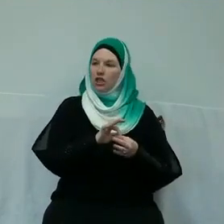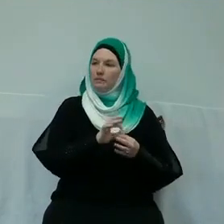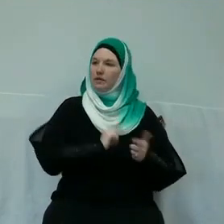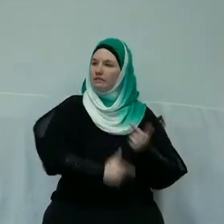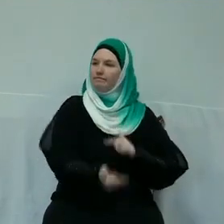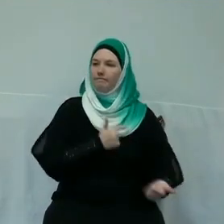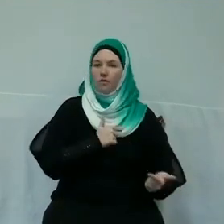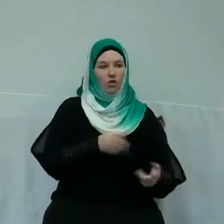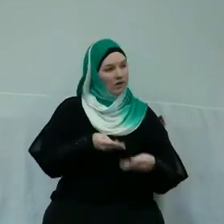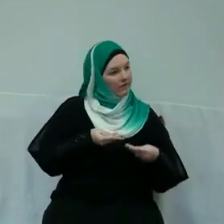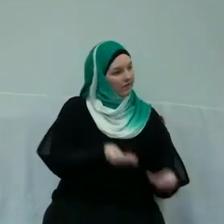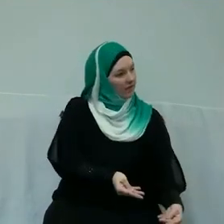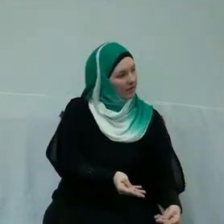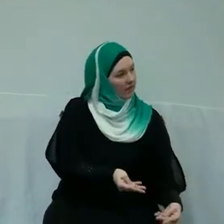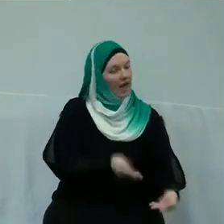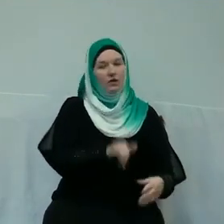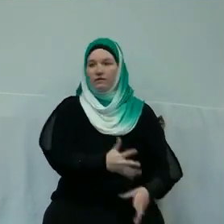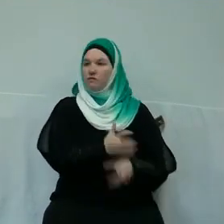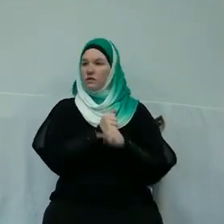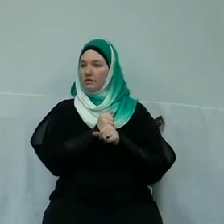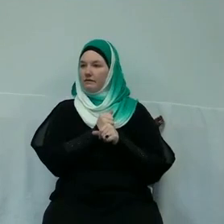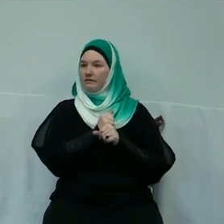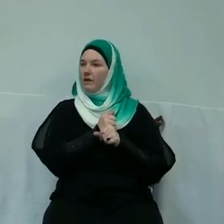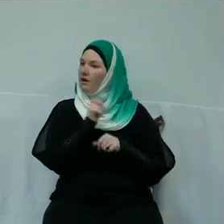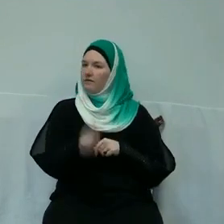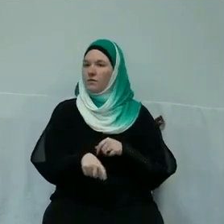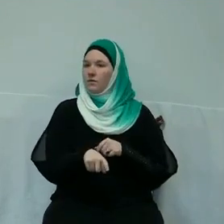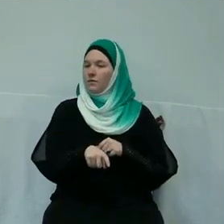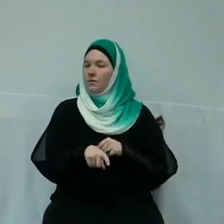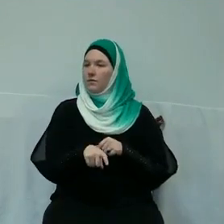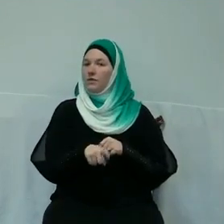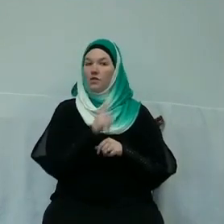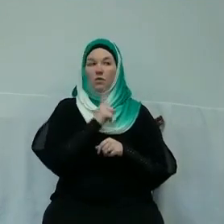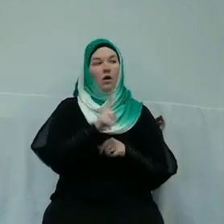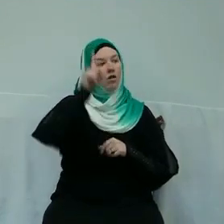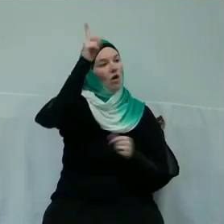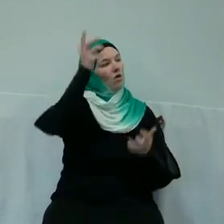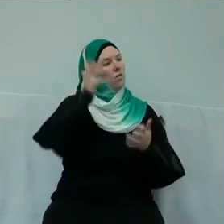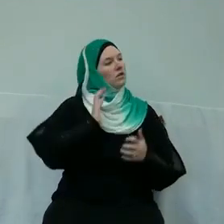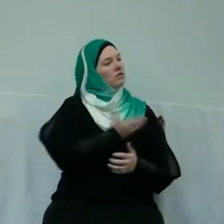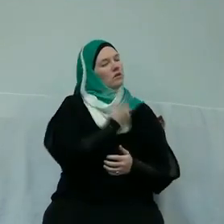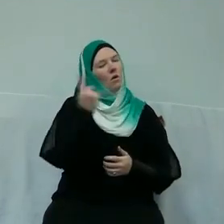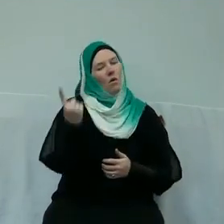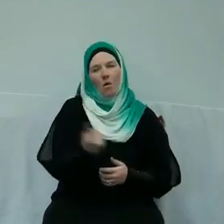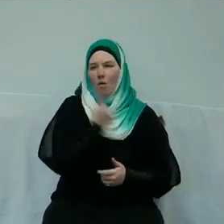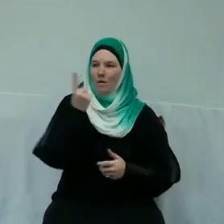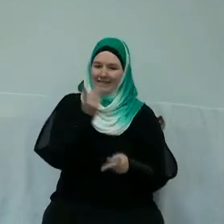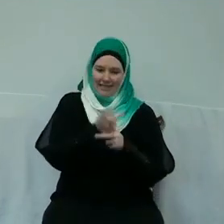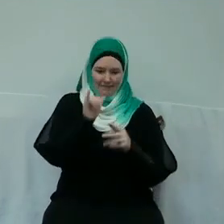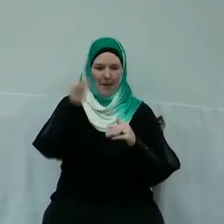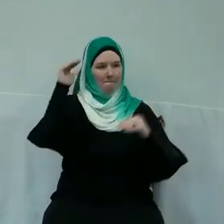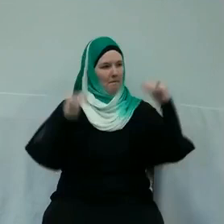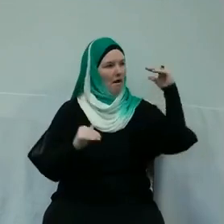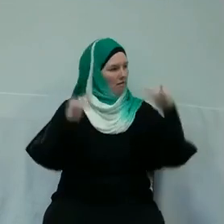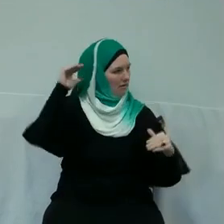to feed and you have to receive. So Allah subhanahu wa ta'ala wants us to always keep this balance